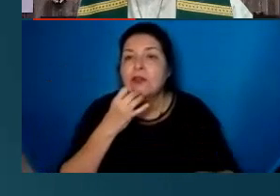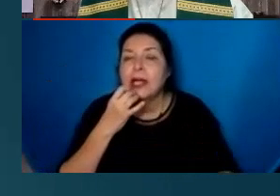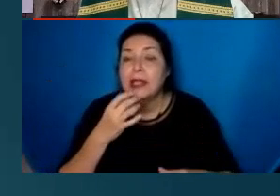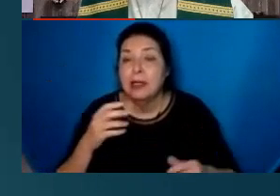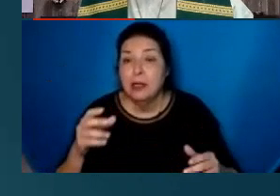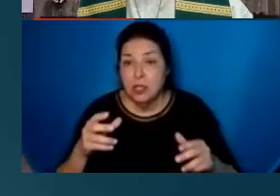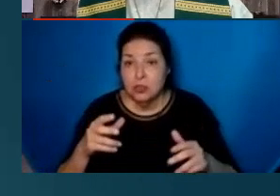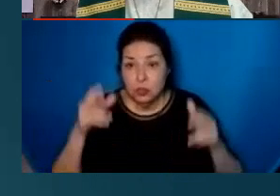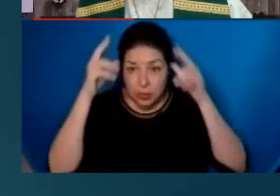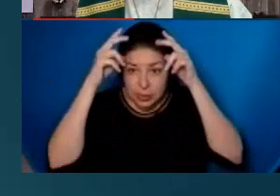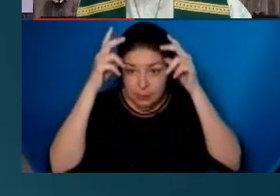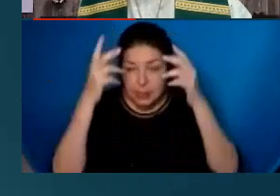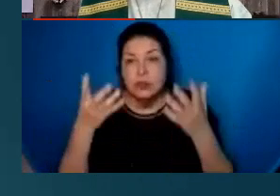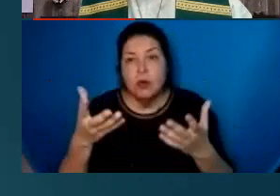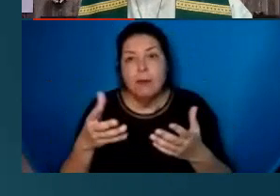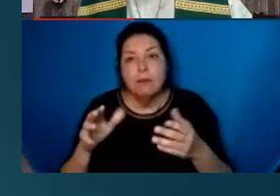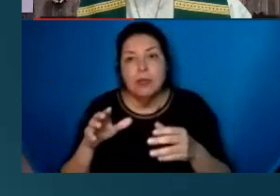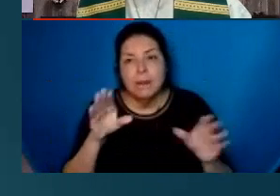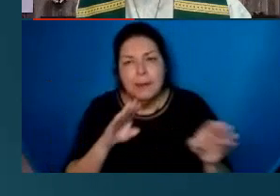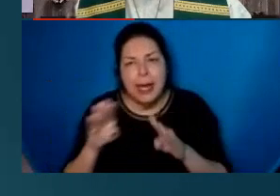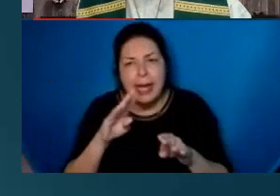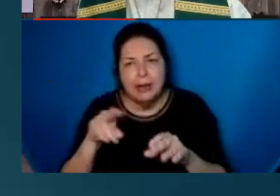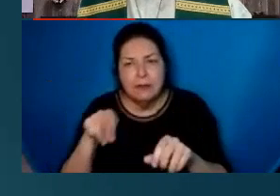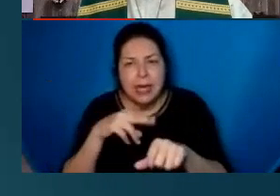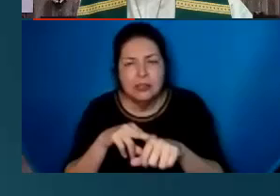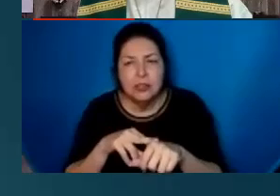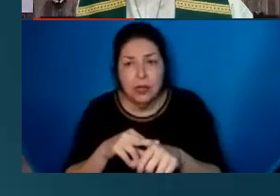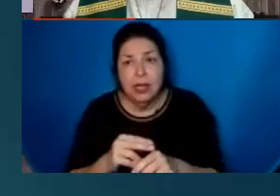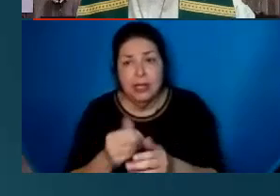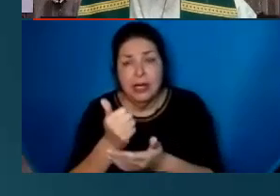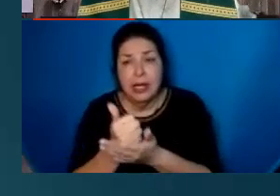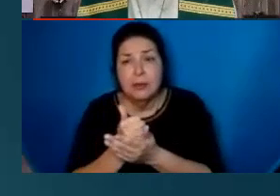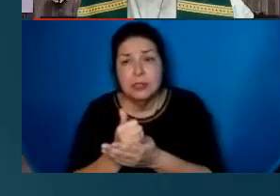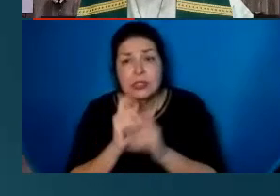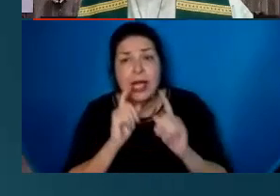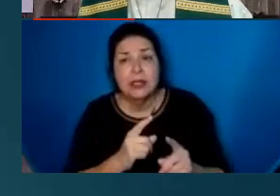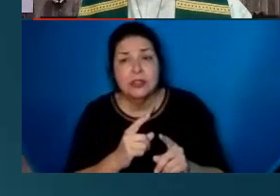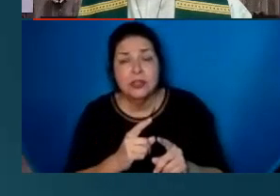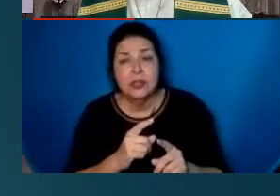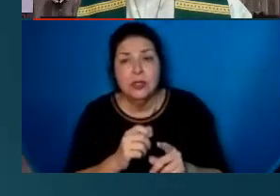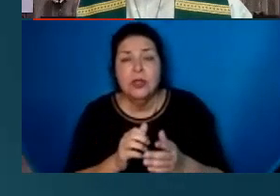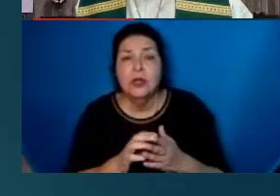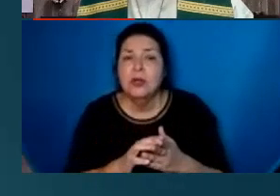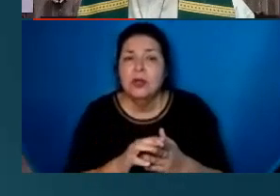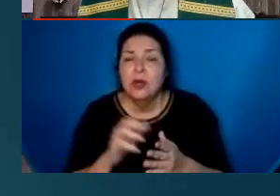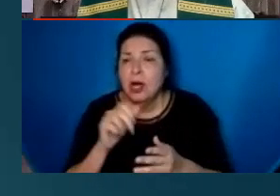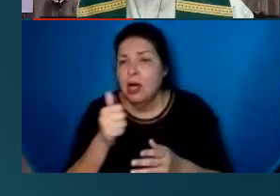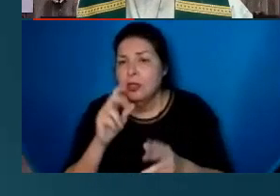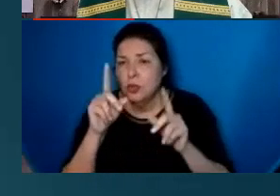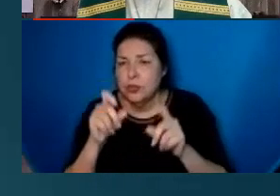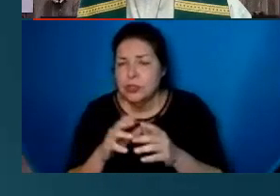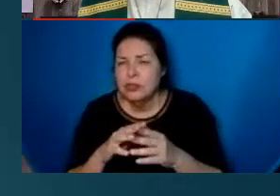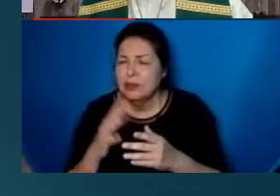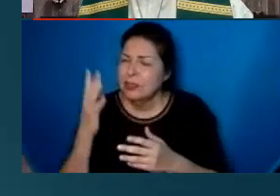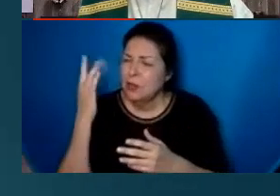us to understand the answer to another question. Why are there so many examples of demonic possession in